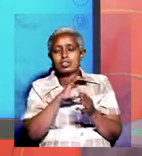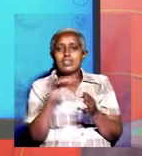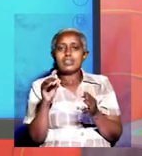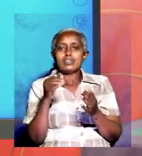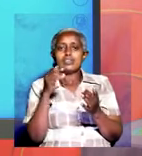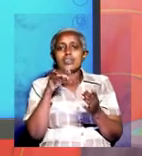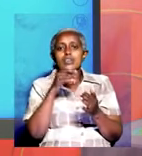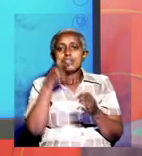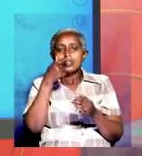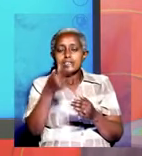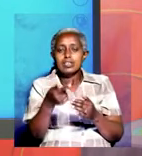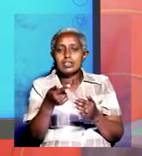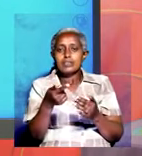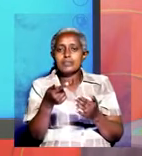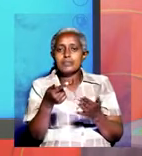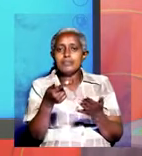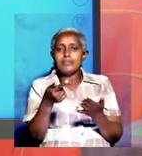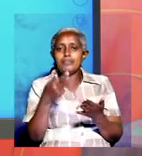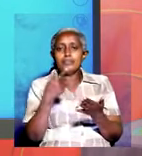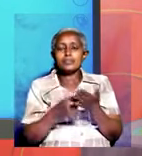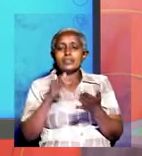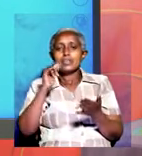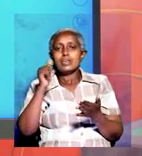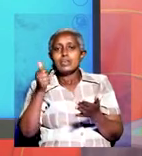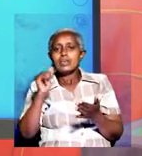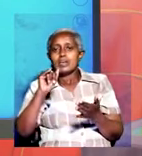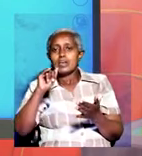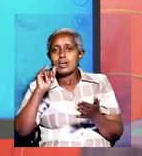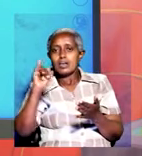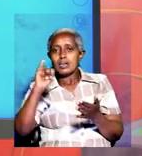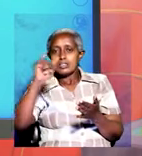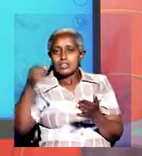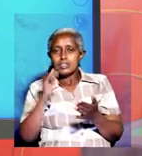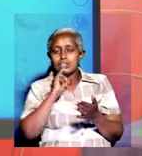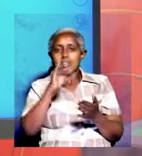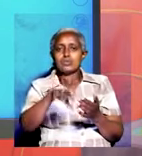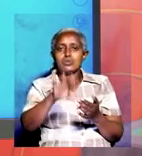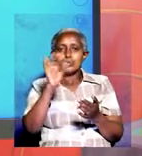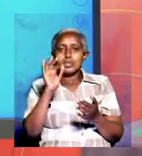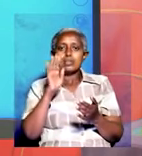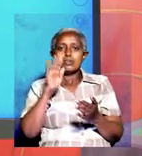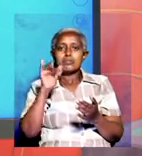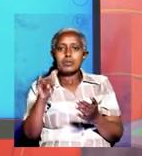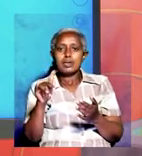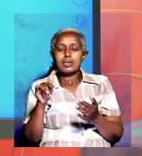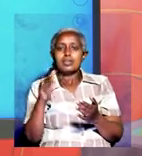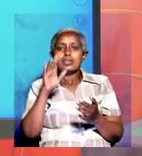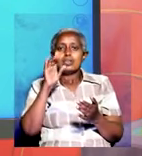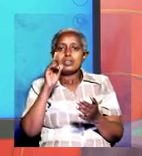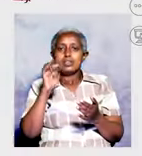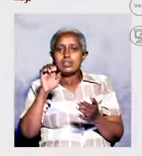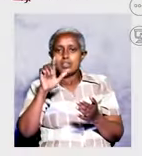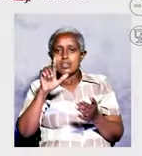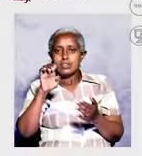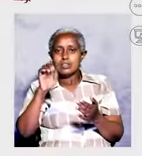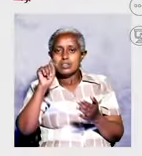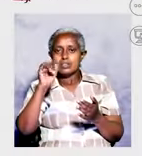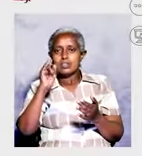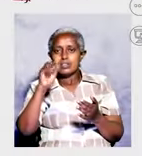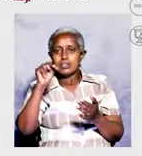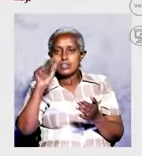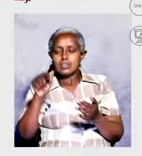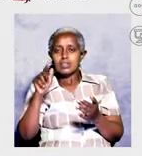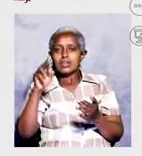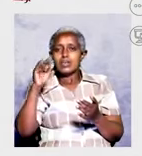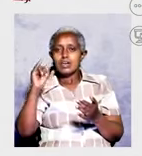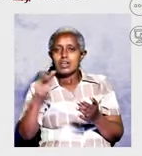as I said, this aij is obtained by deleting i's row